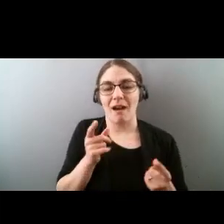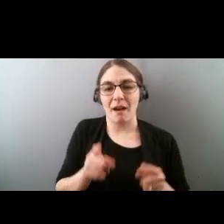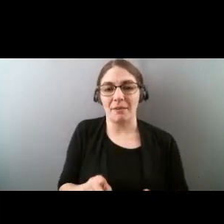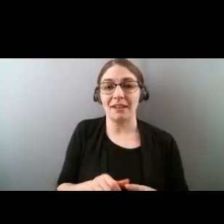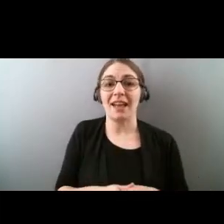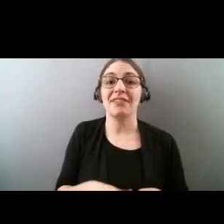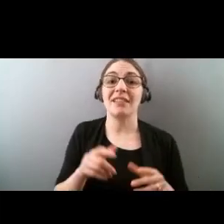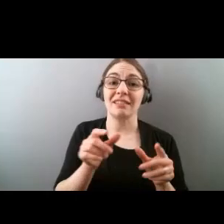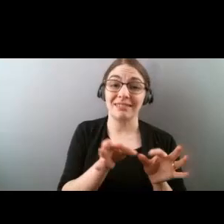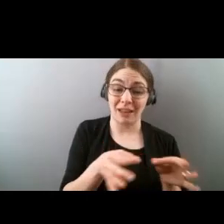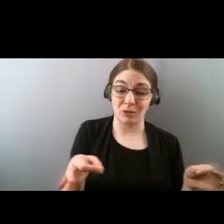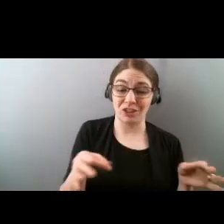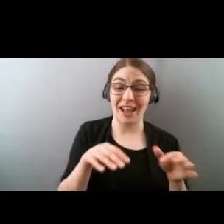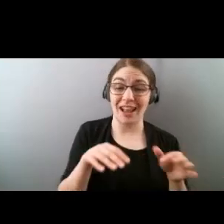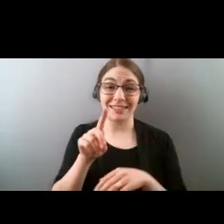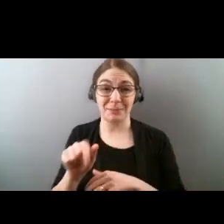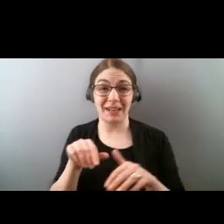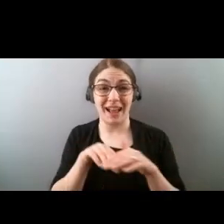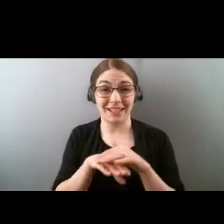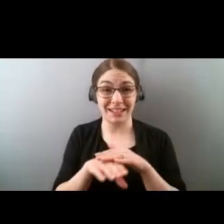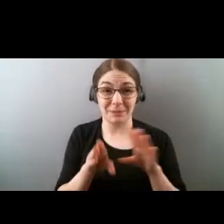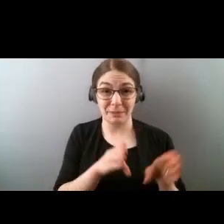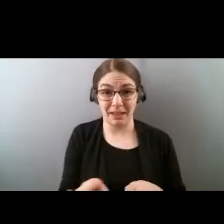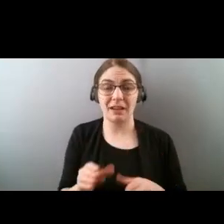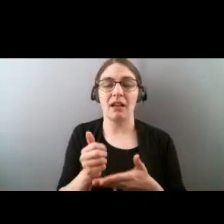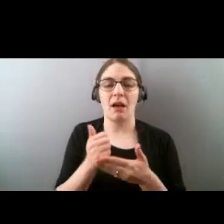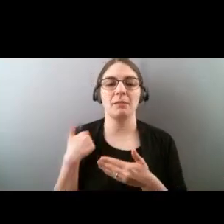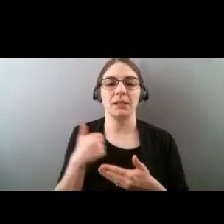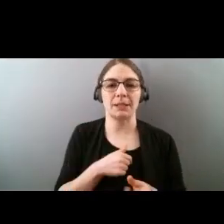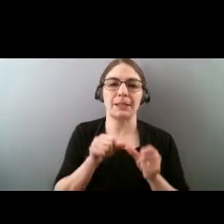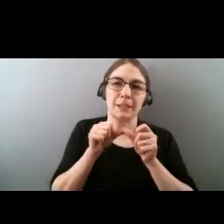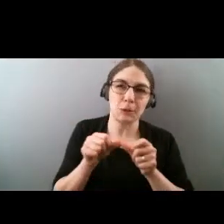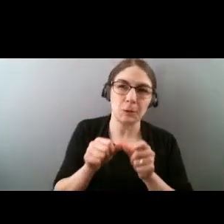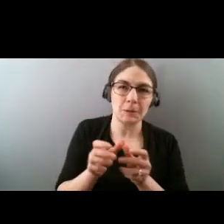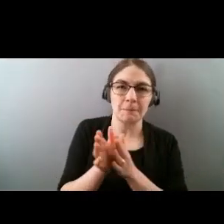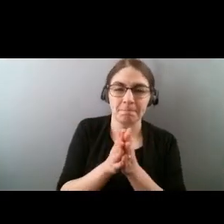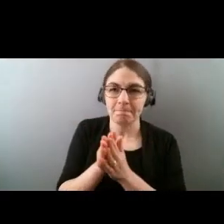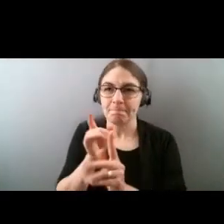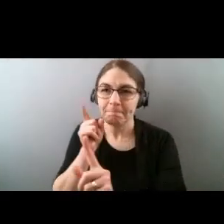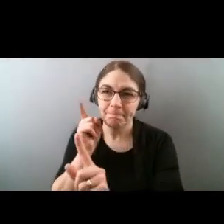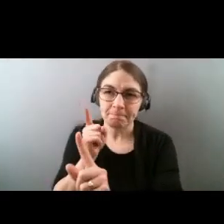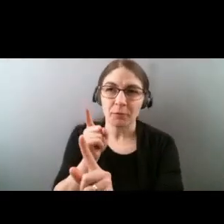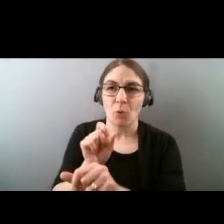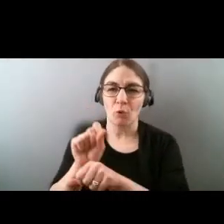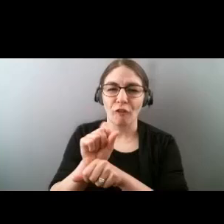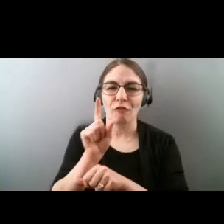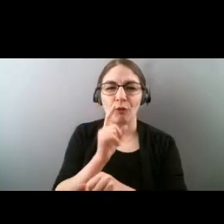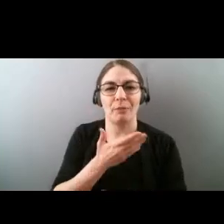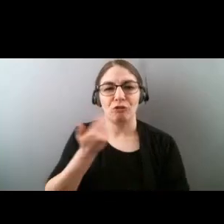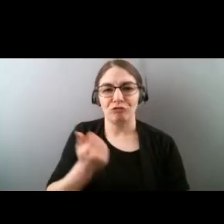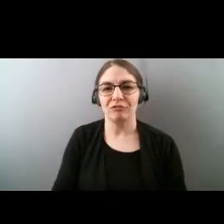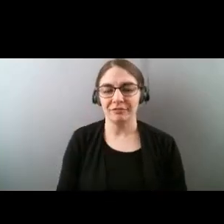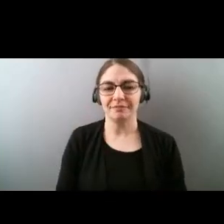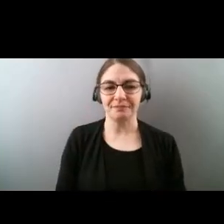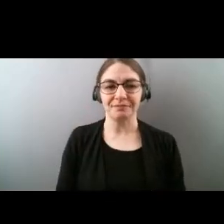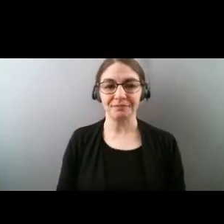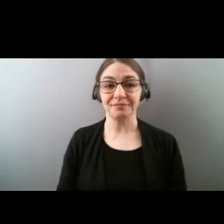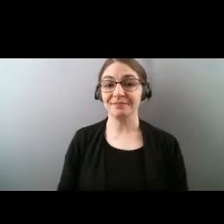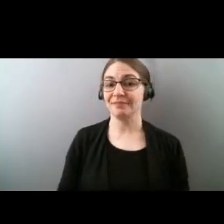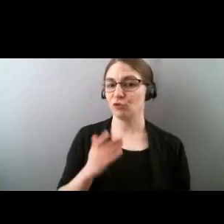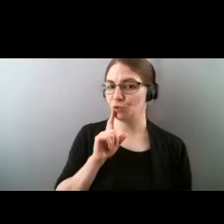plan really help us to continue striving for better. So true. Jason, you want to go